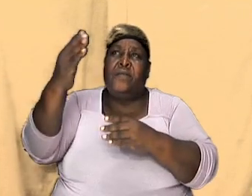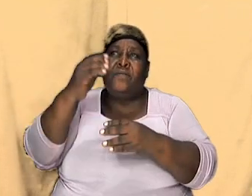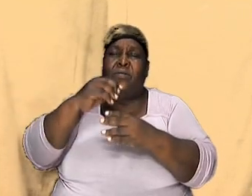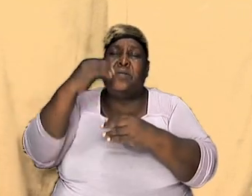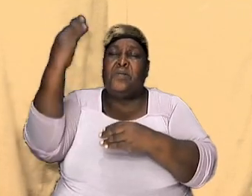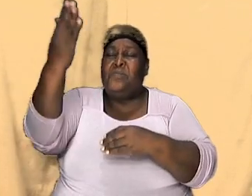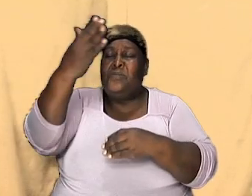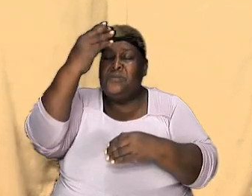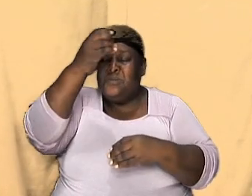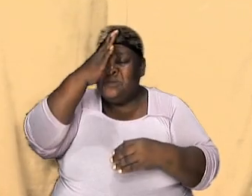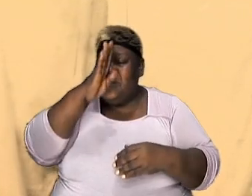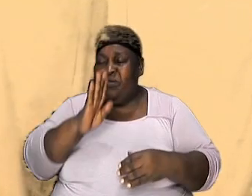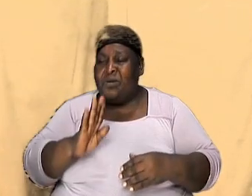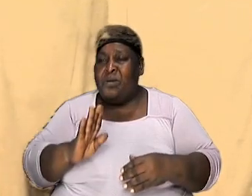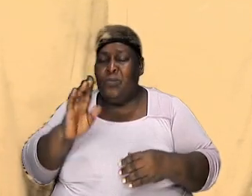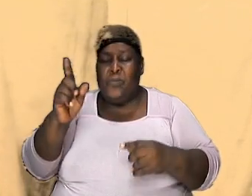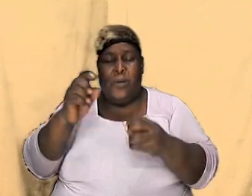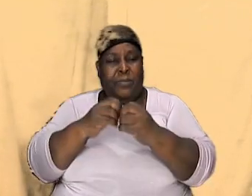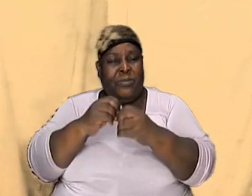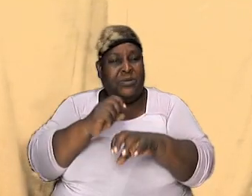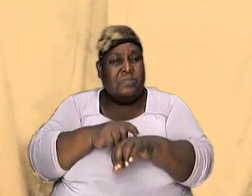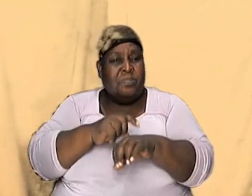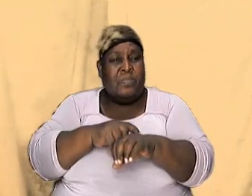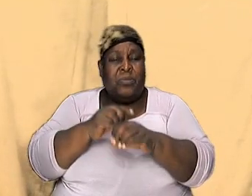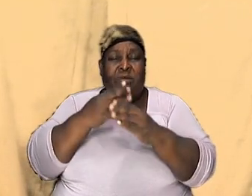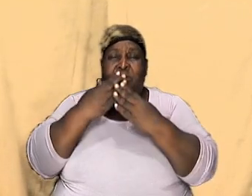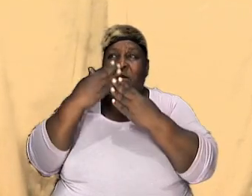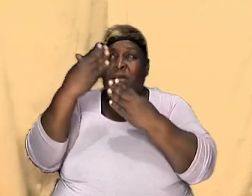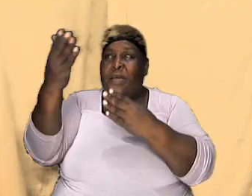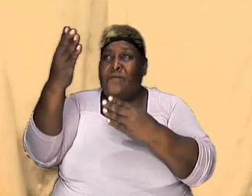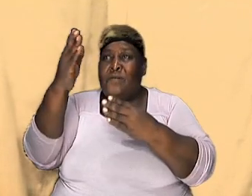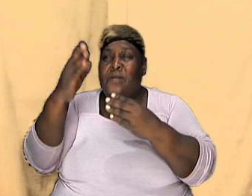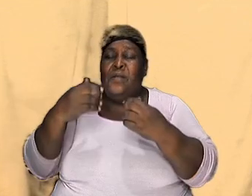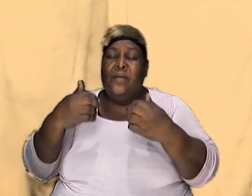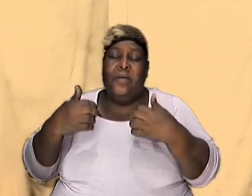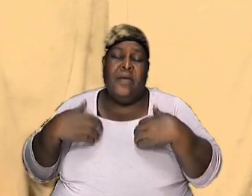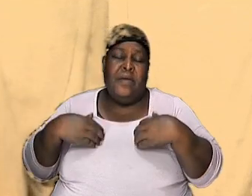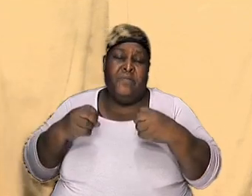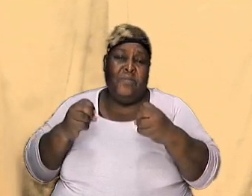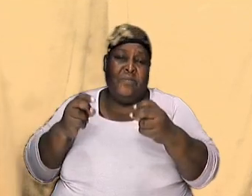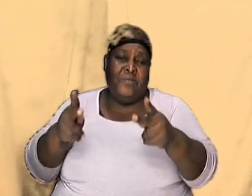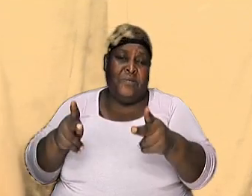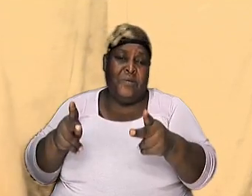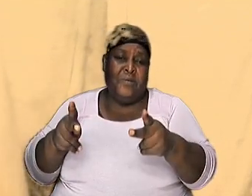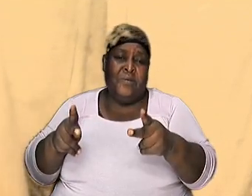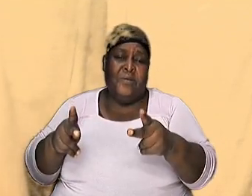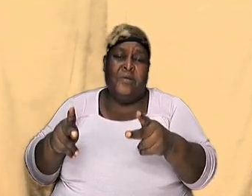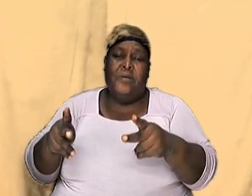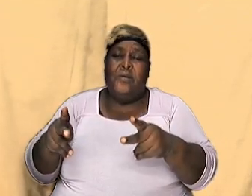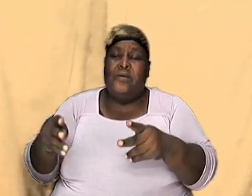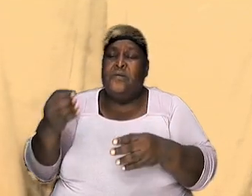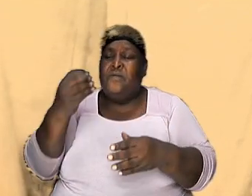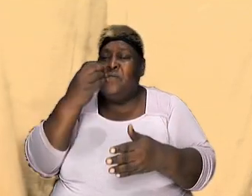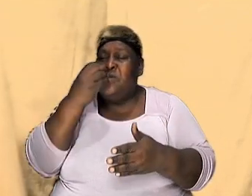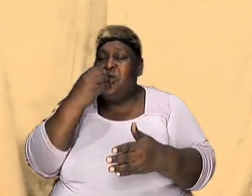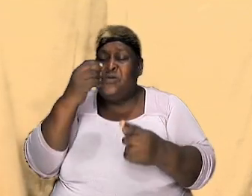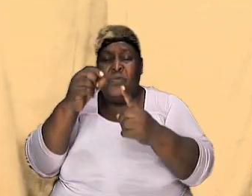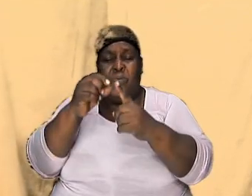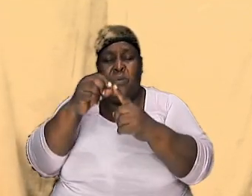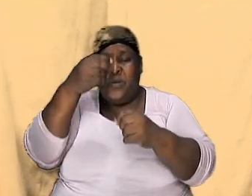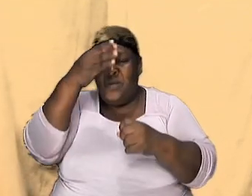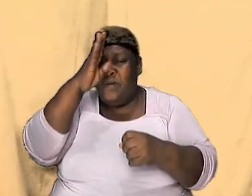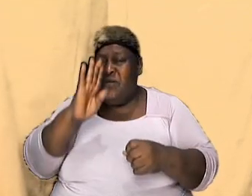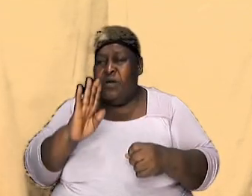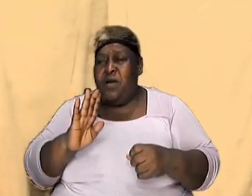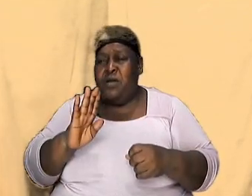one more time. I'm grateful that I have the opportunity to break bread with us one more time. And I pray, God, that as we